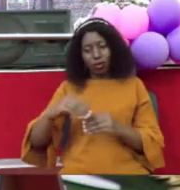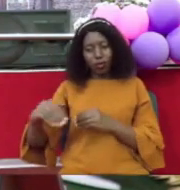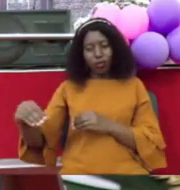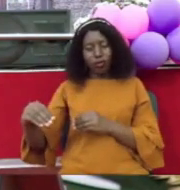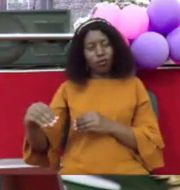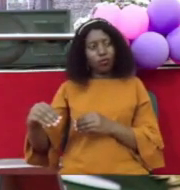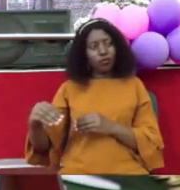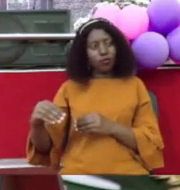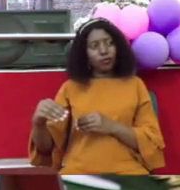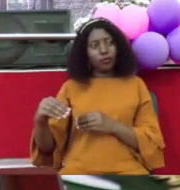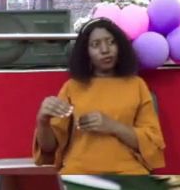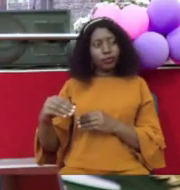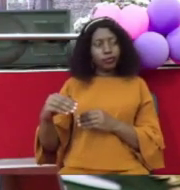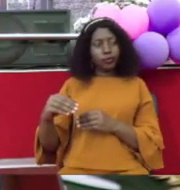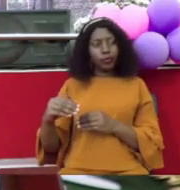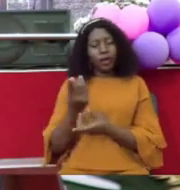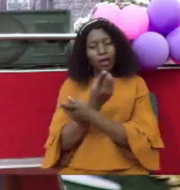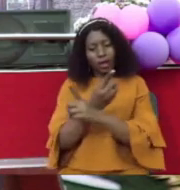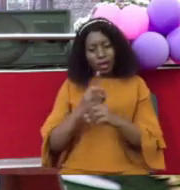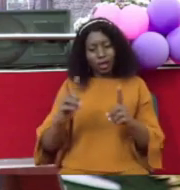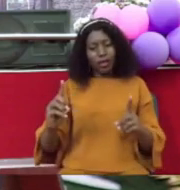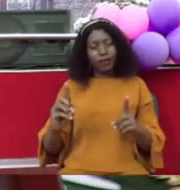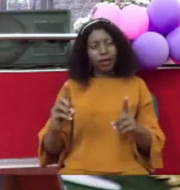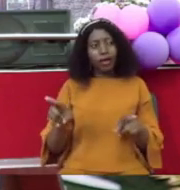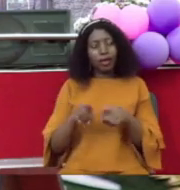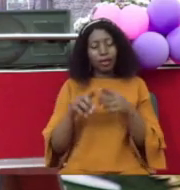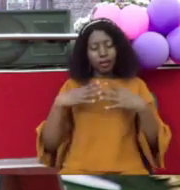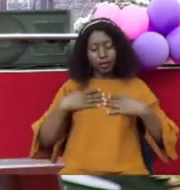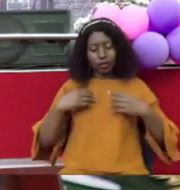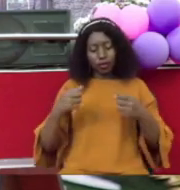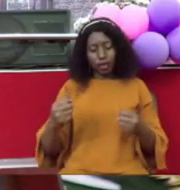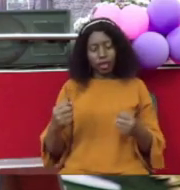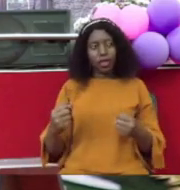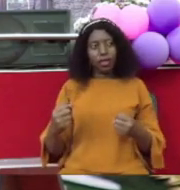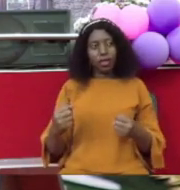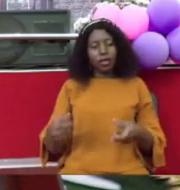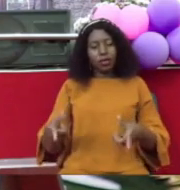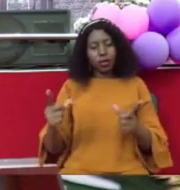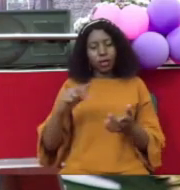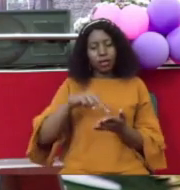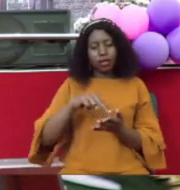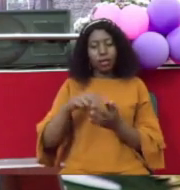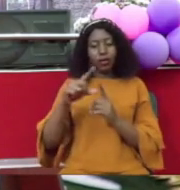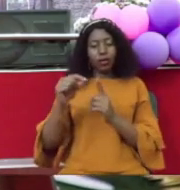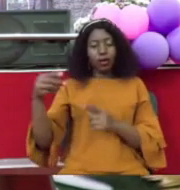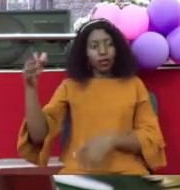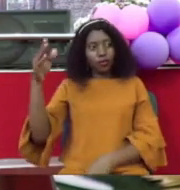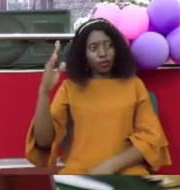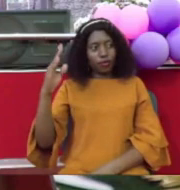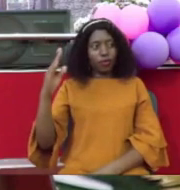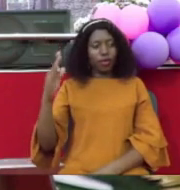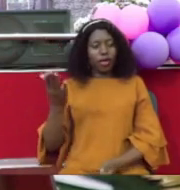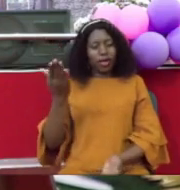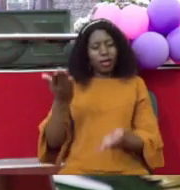God deliver. Mungu akikomboa. God heal. Mungu akiponya. So let's stand on God's word. Wacha tusimame katika maandiko. It's so